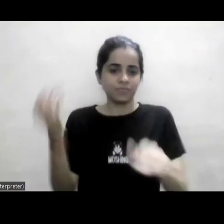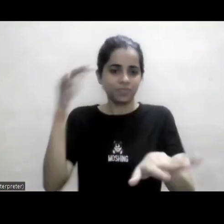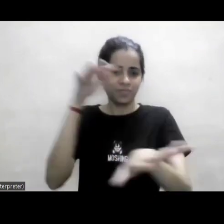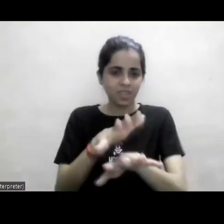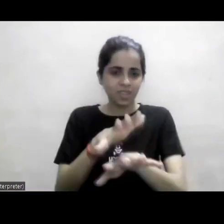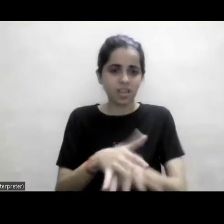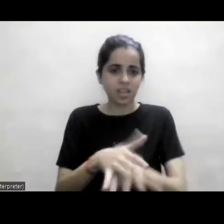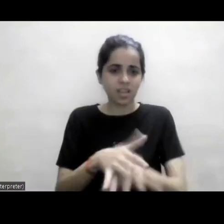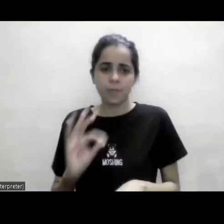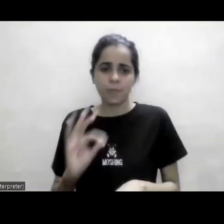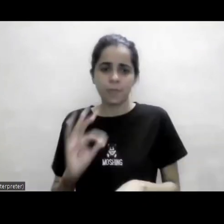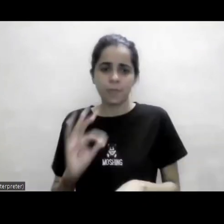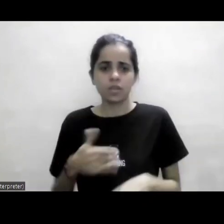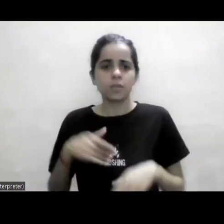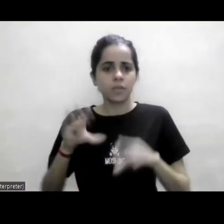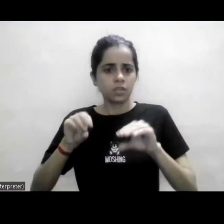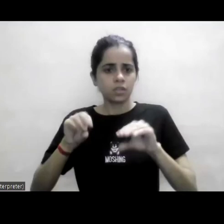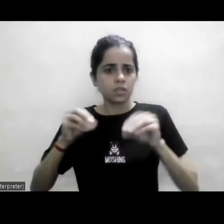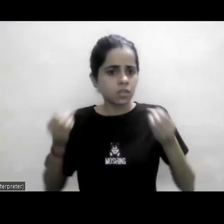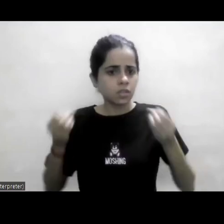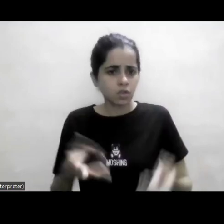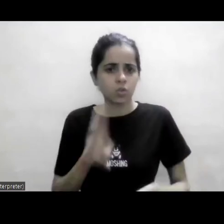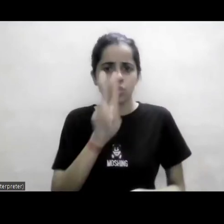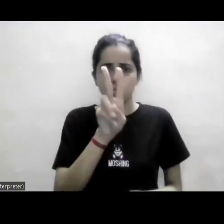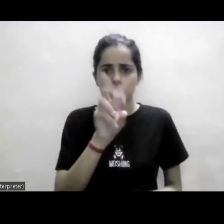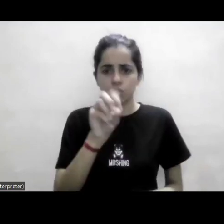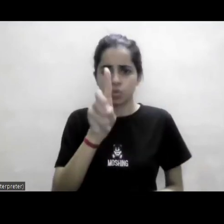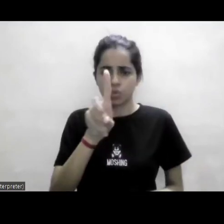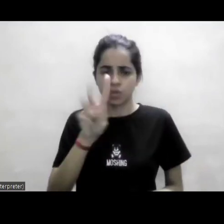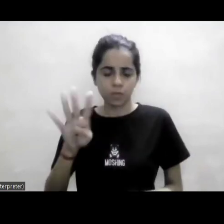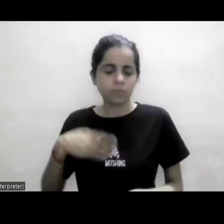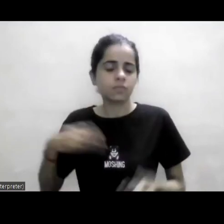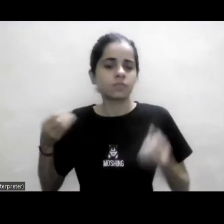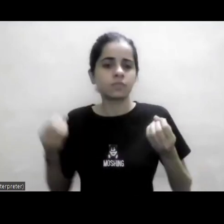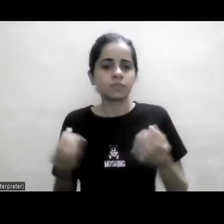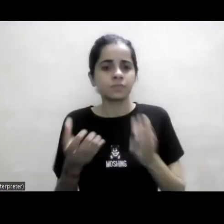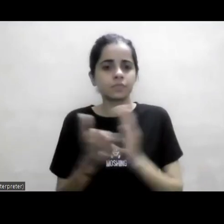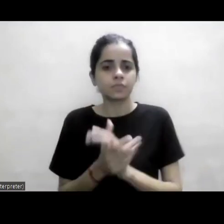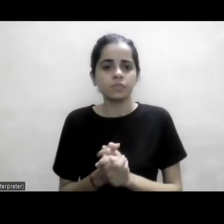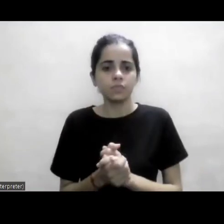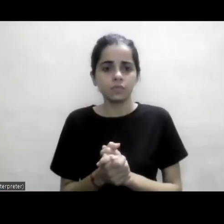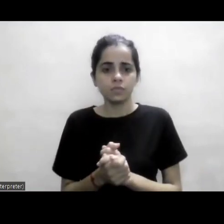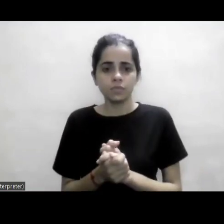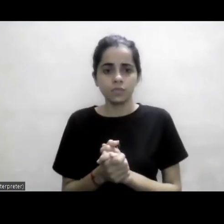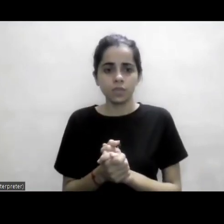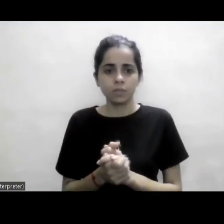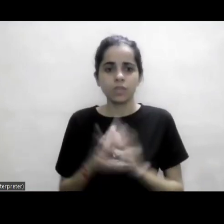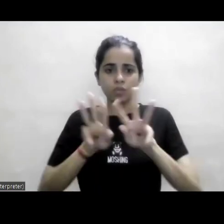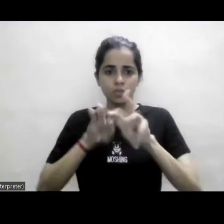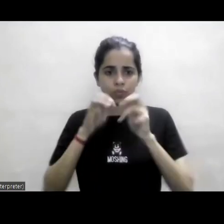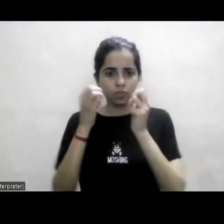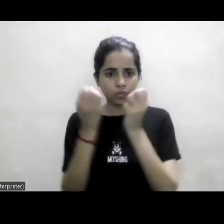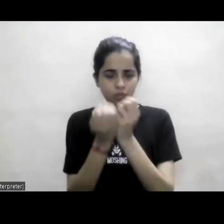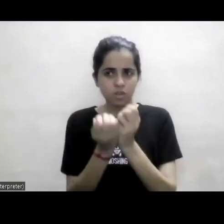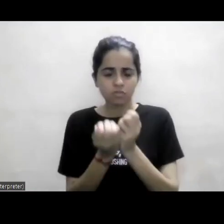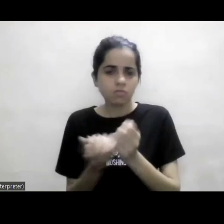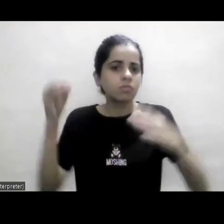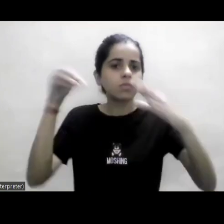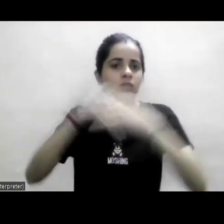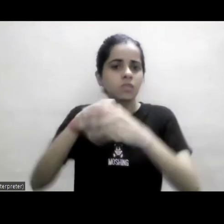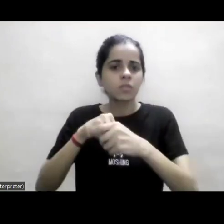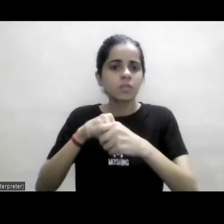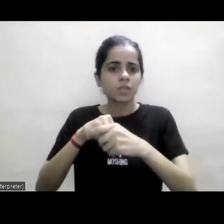this is something that I started in 2014. And there was this workshop that I had attended,